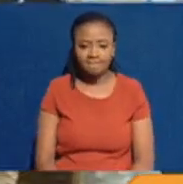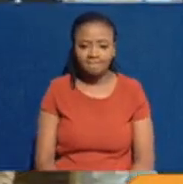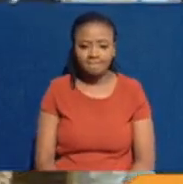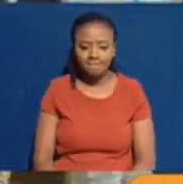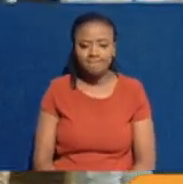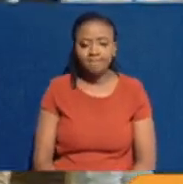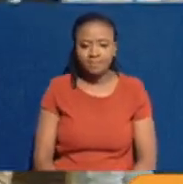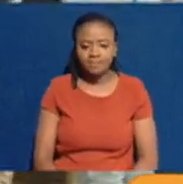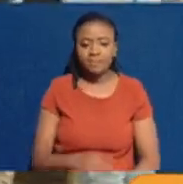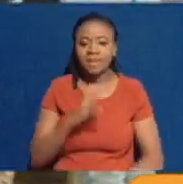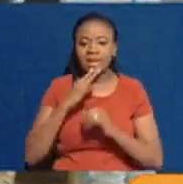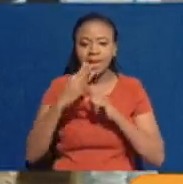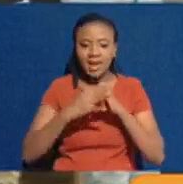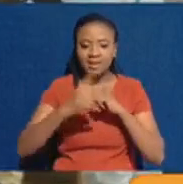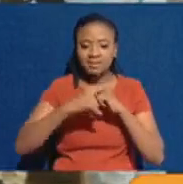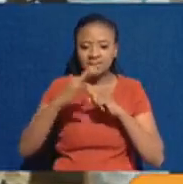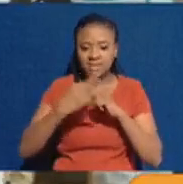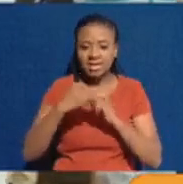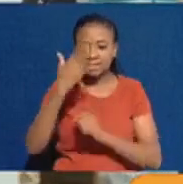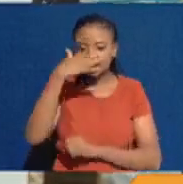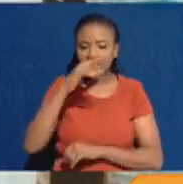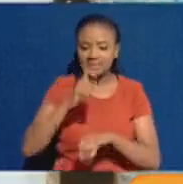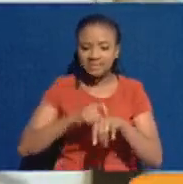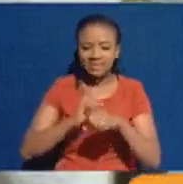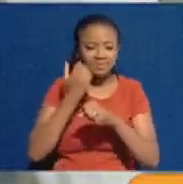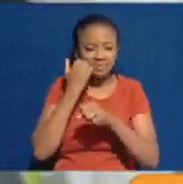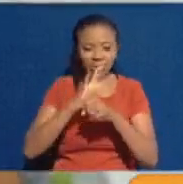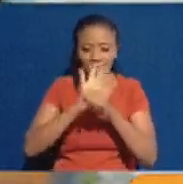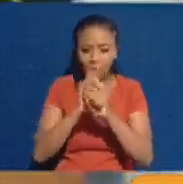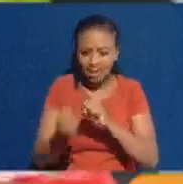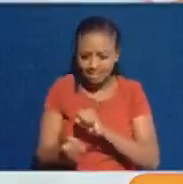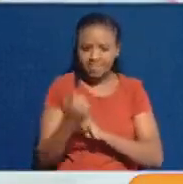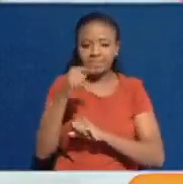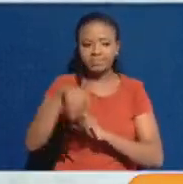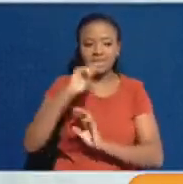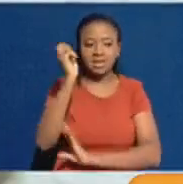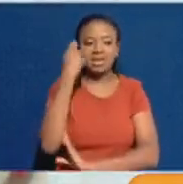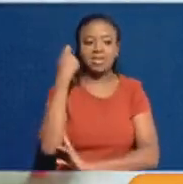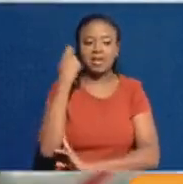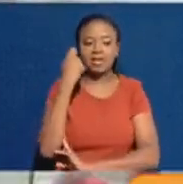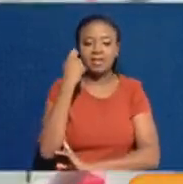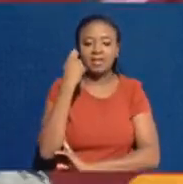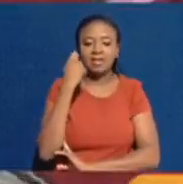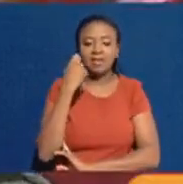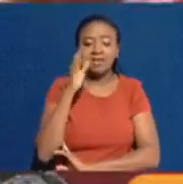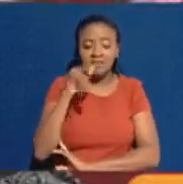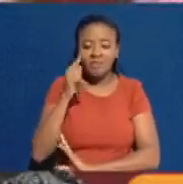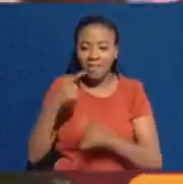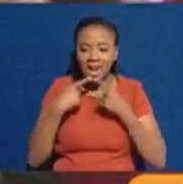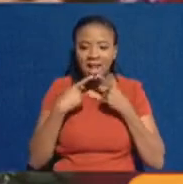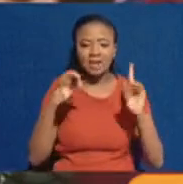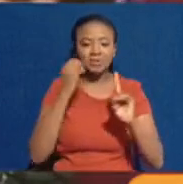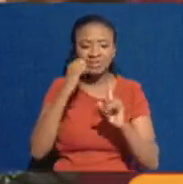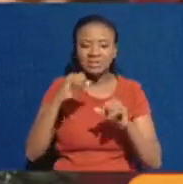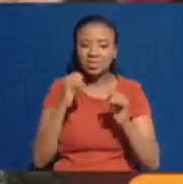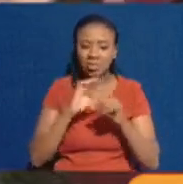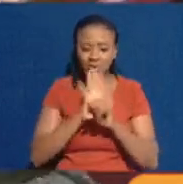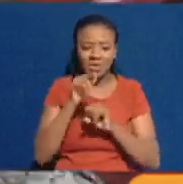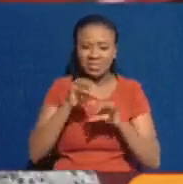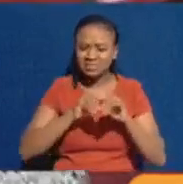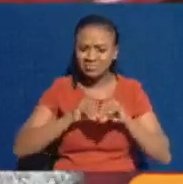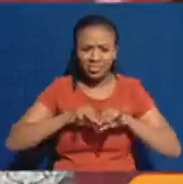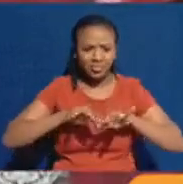968 days since the first case of COVID-19 landed on Kenyan soil, and the disease, long declared a global pandemic, is still making its